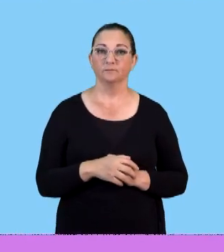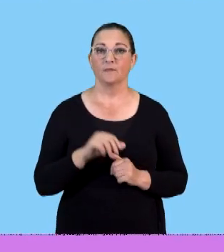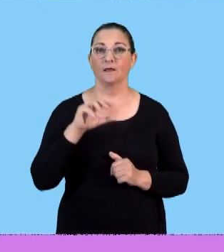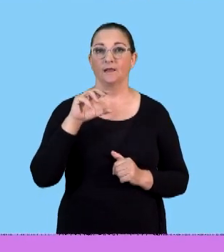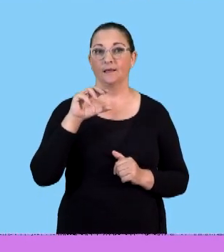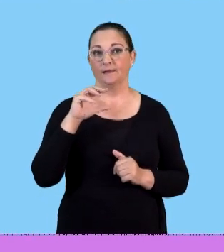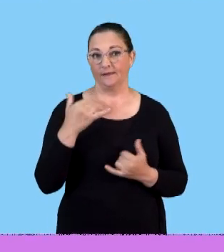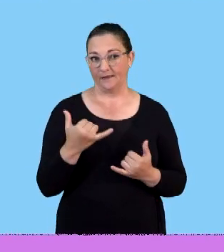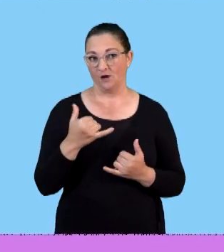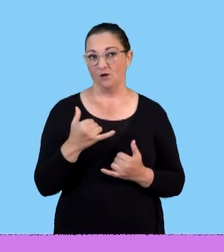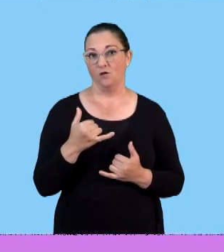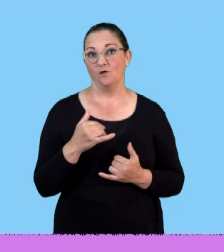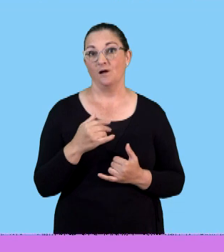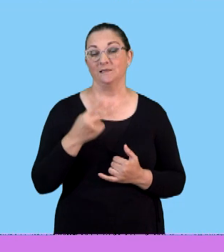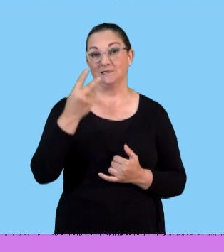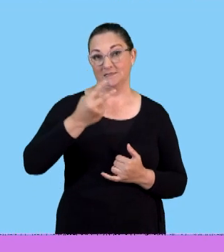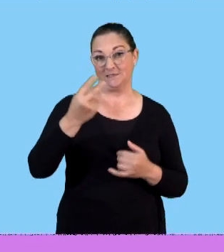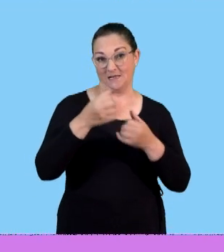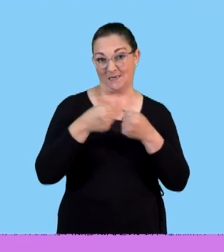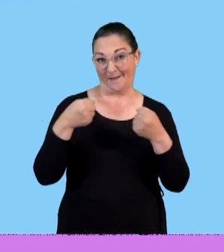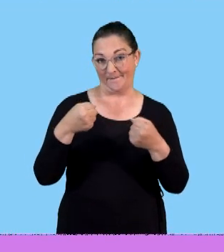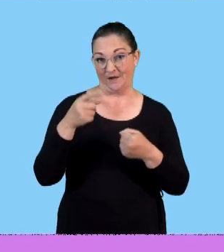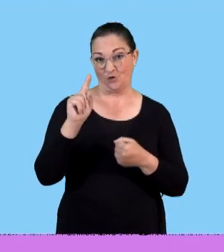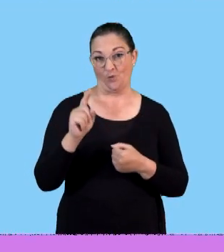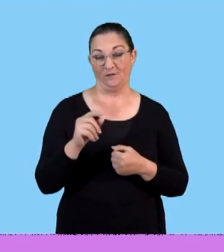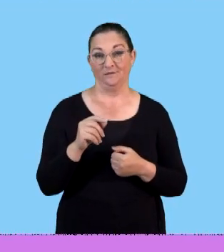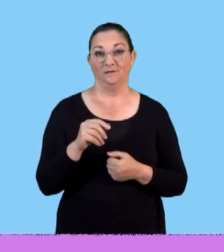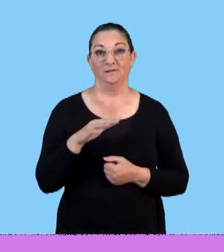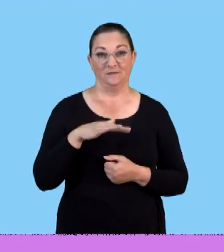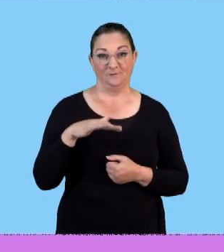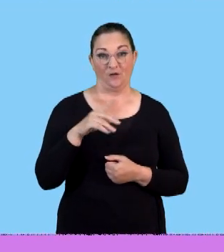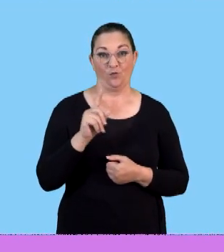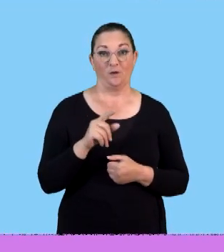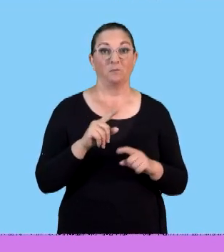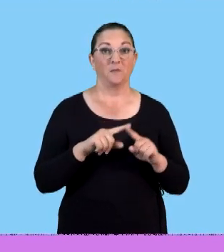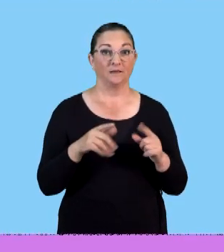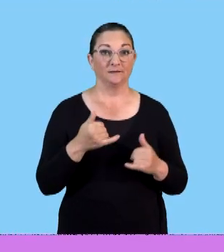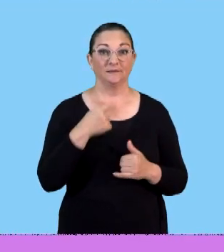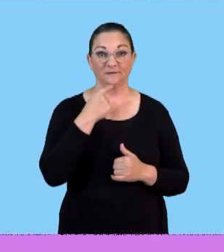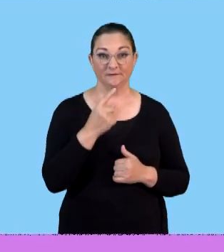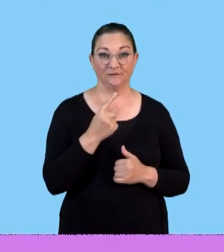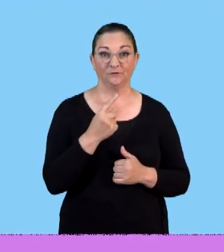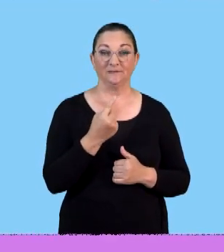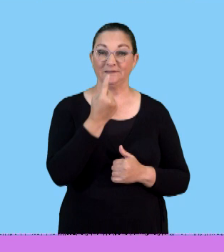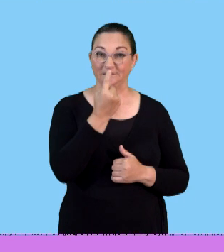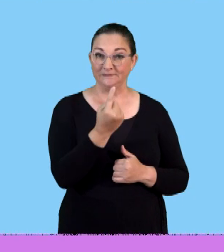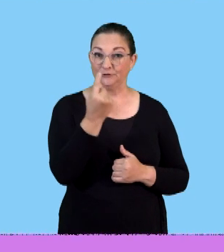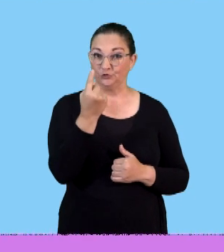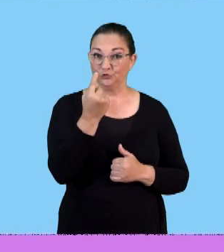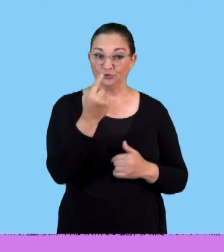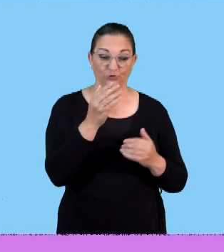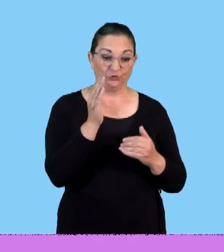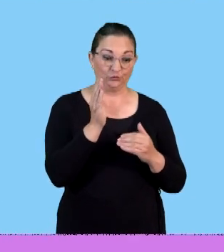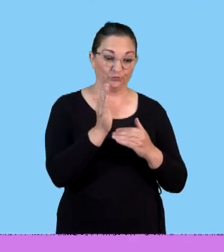fine? Now I'm going to calculate the area of the second cabinet. It's this one here. Remember it says breadth of each cabinet